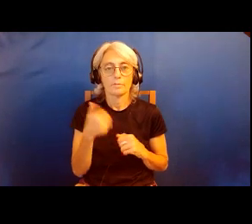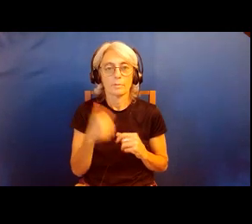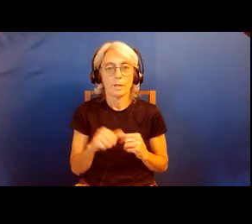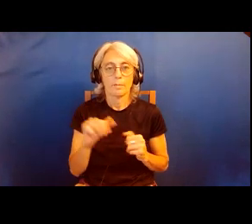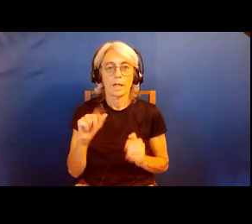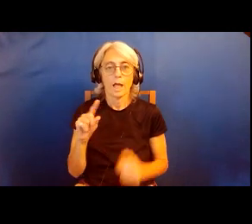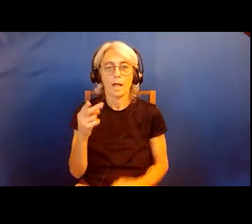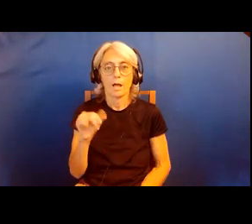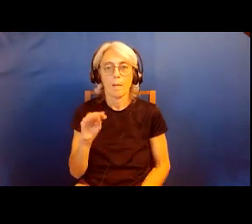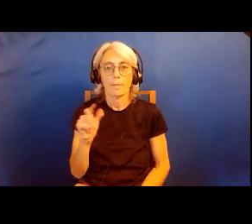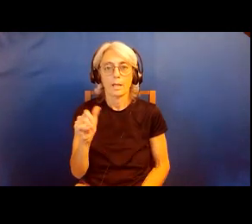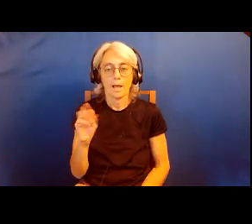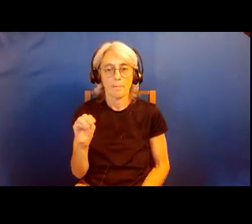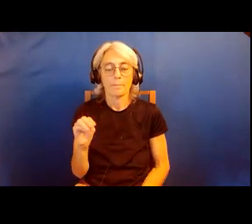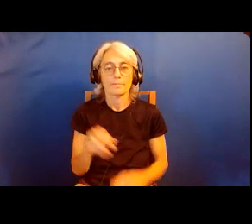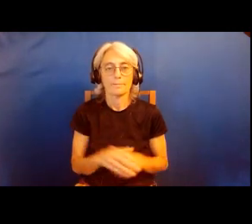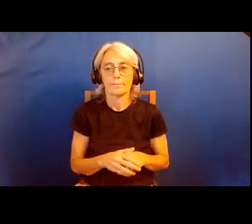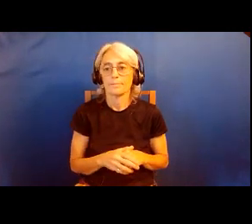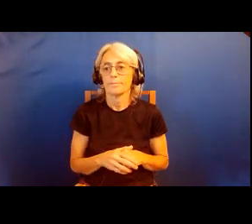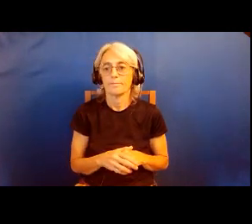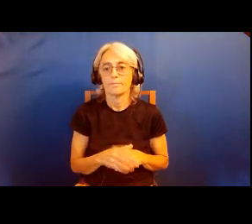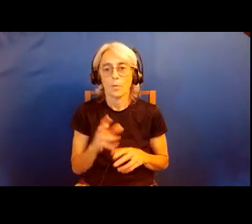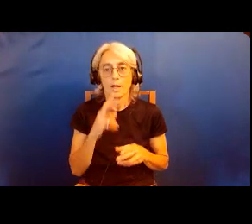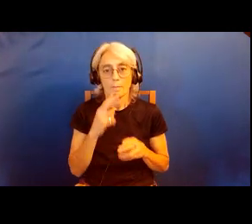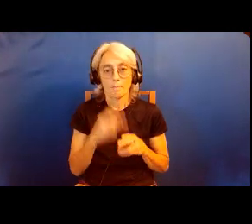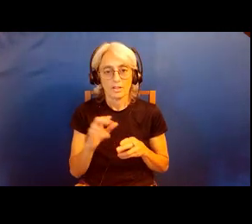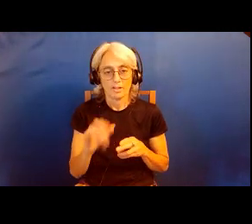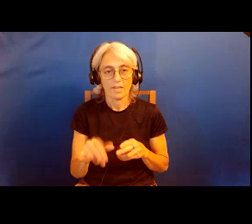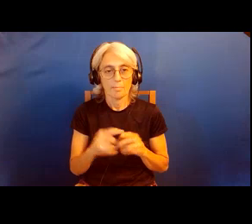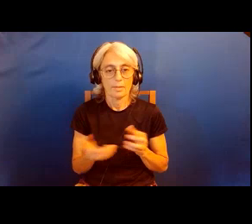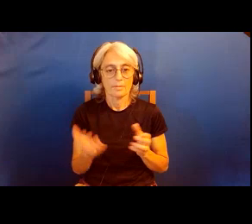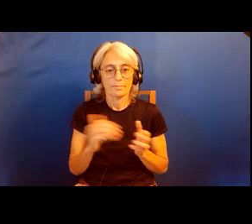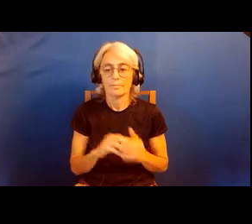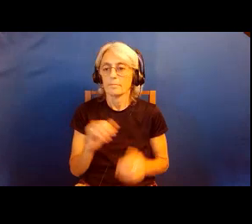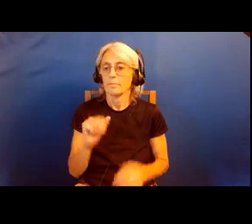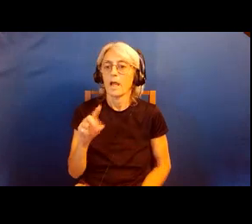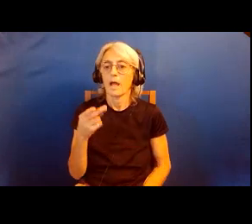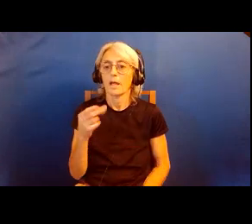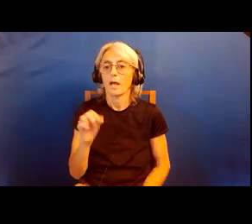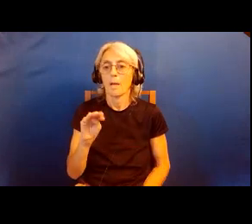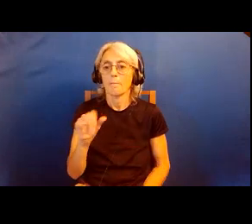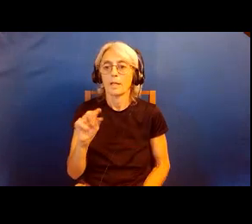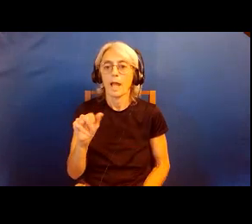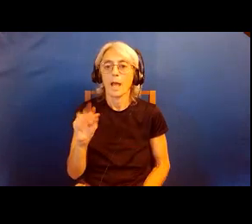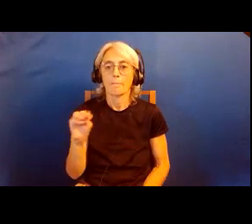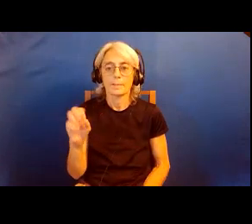but just wanted to restate that. Thanks. Ad hominems.